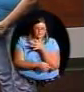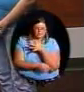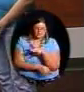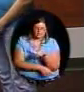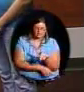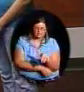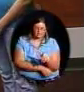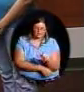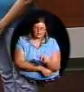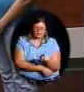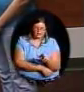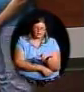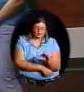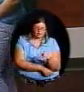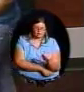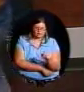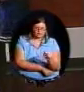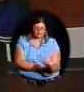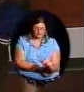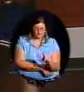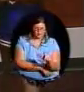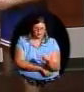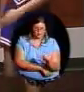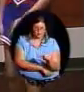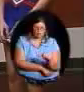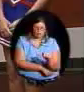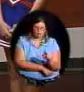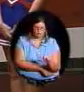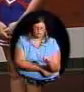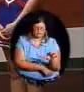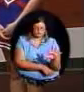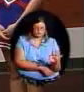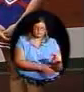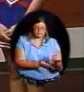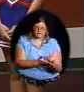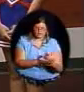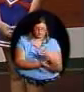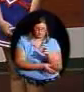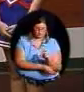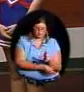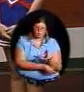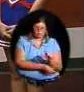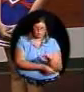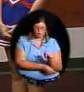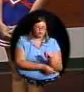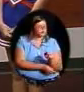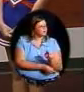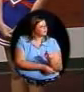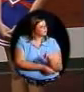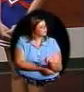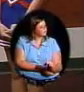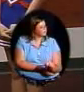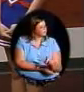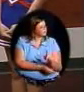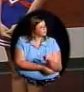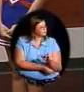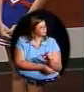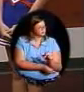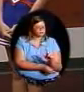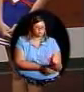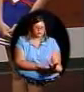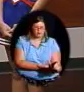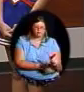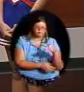Arian Logan is a 9th grade student at Oregon Trail as well, and she's the daughter of Jeff and